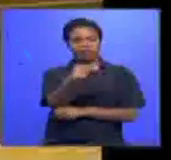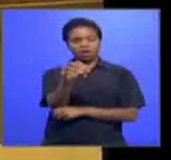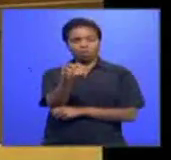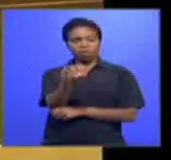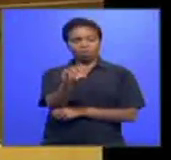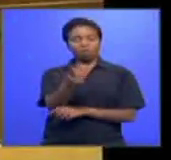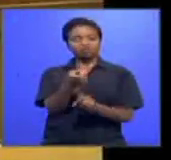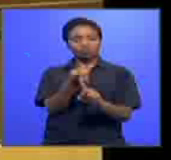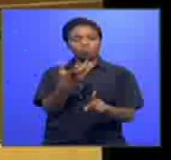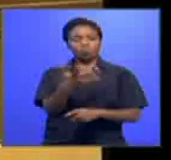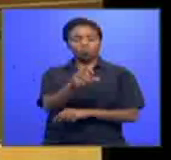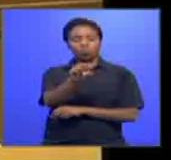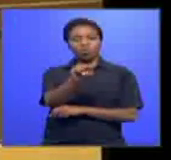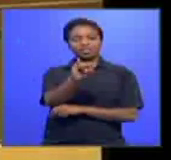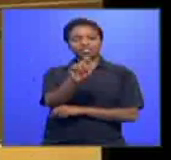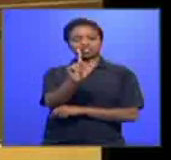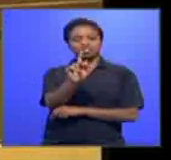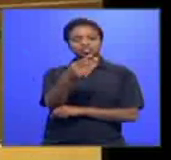Sekhukhune district.